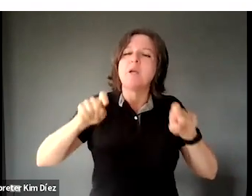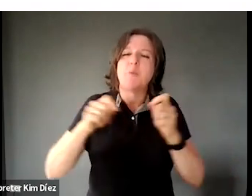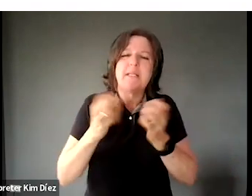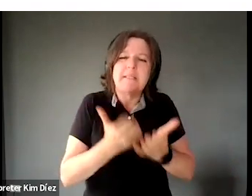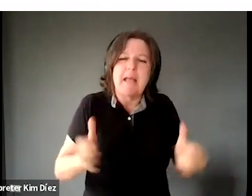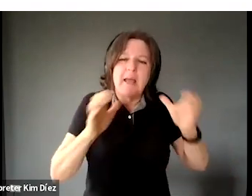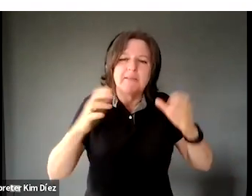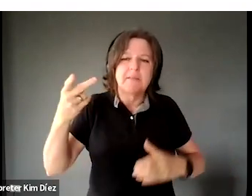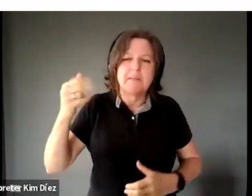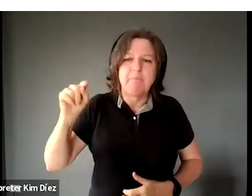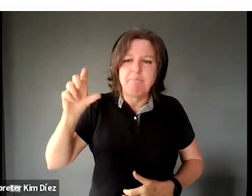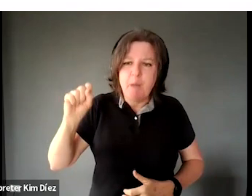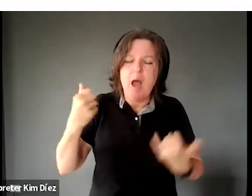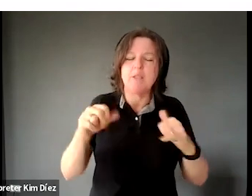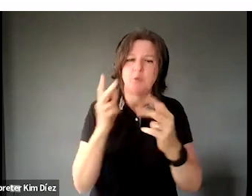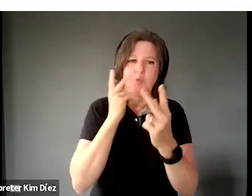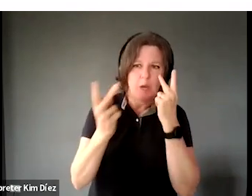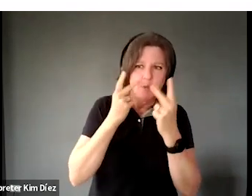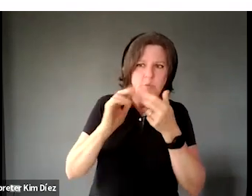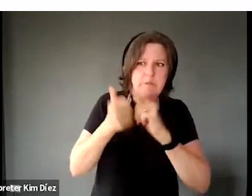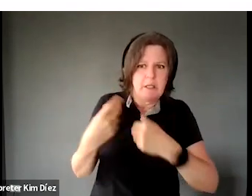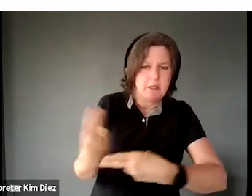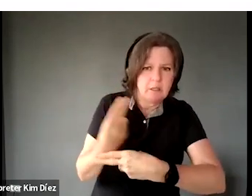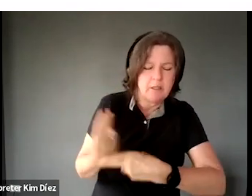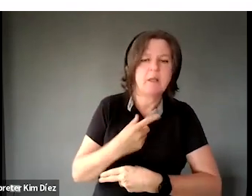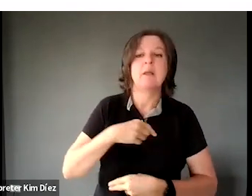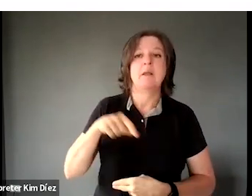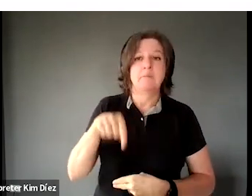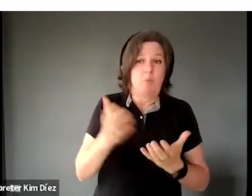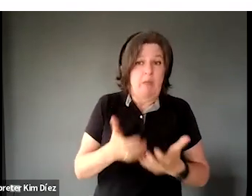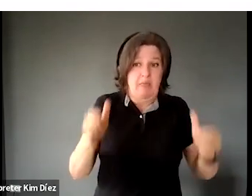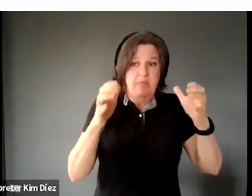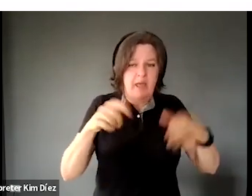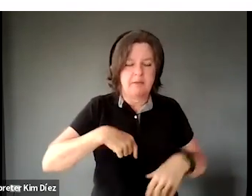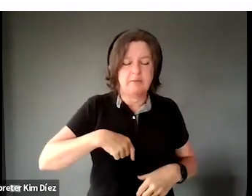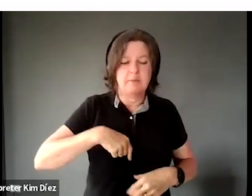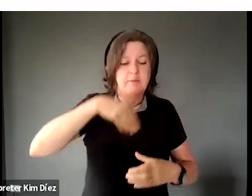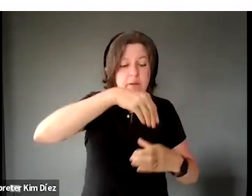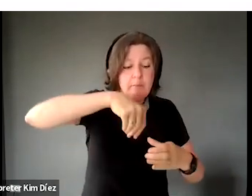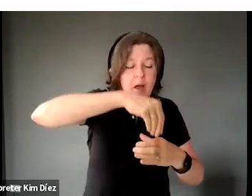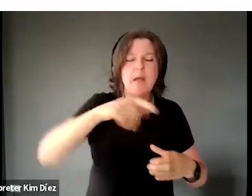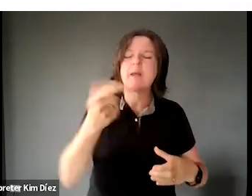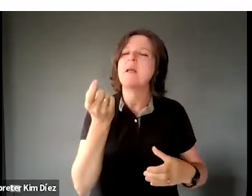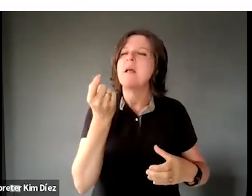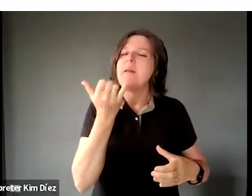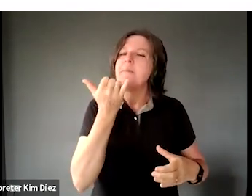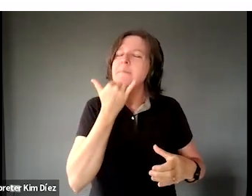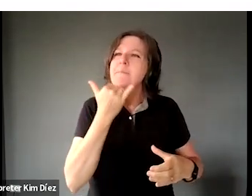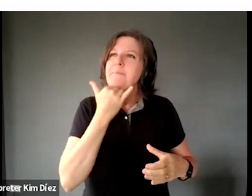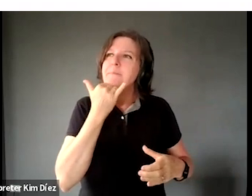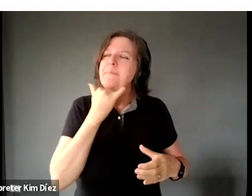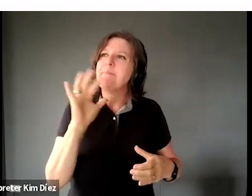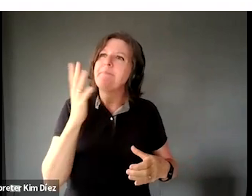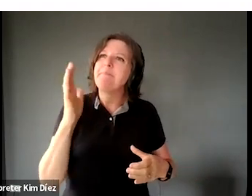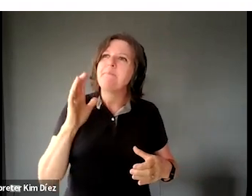levels. The first experiments we did with planters to see what levels to